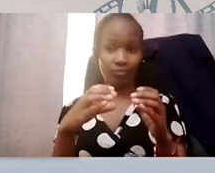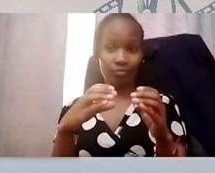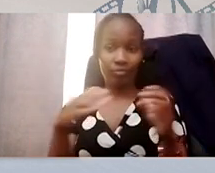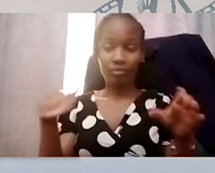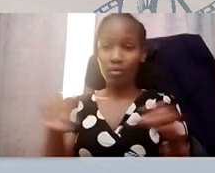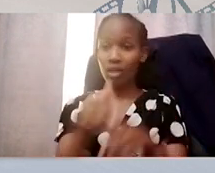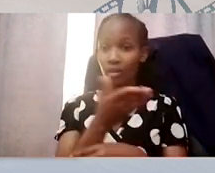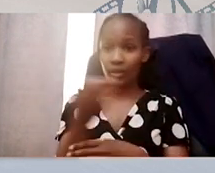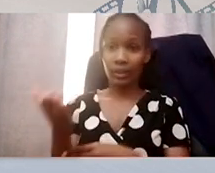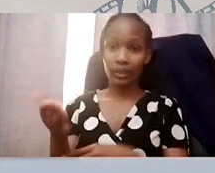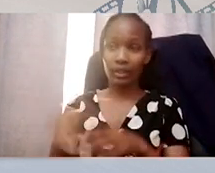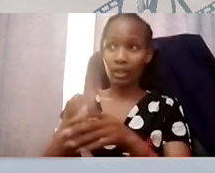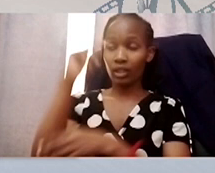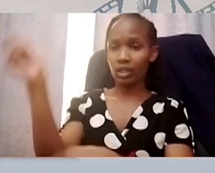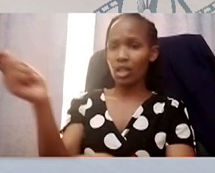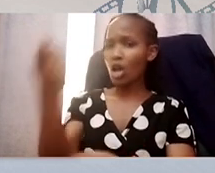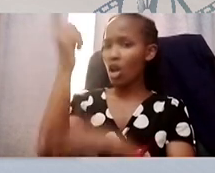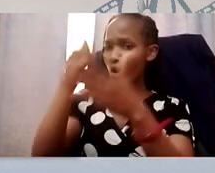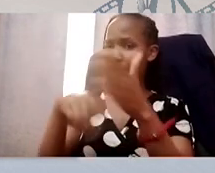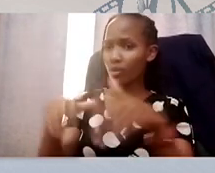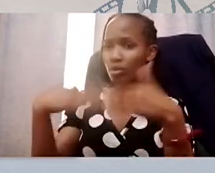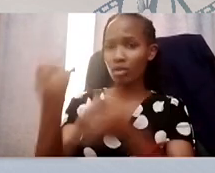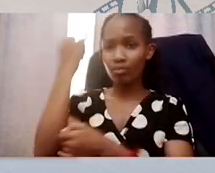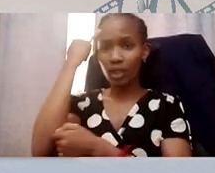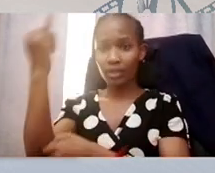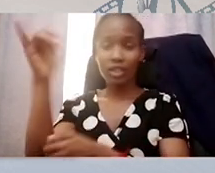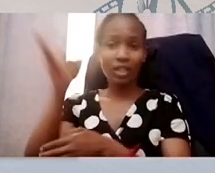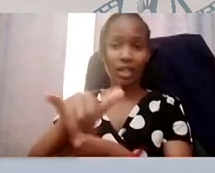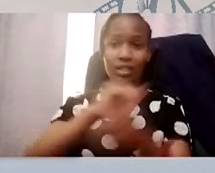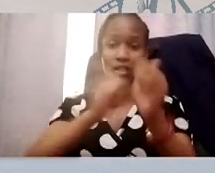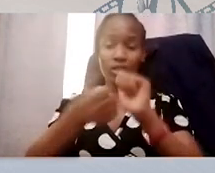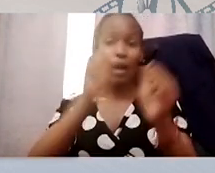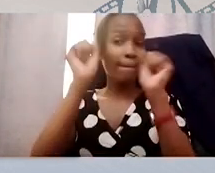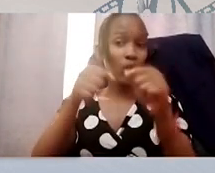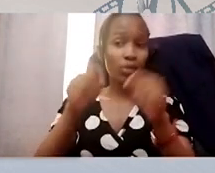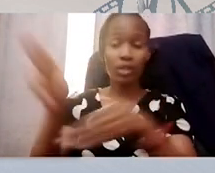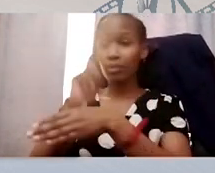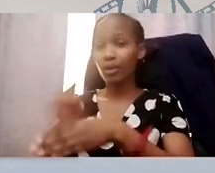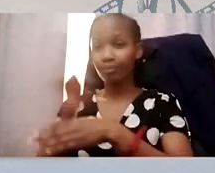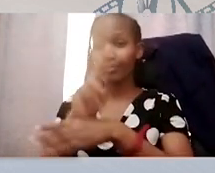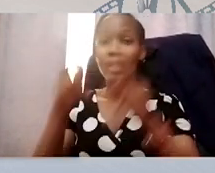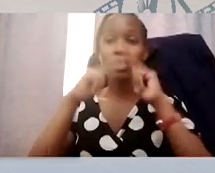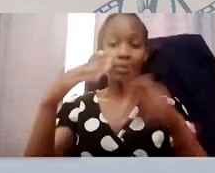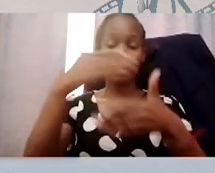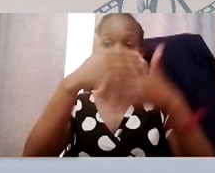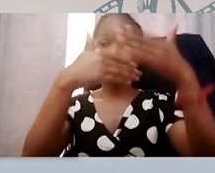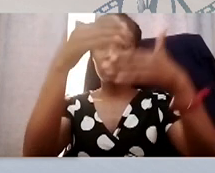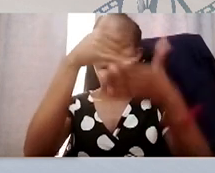of Kenya. What gave you the idea that sports could be used as a peace-building initiative?